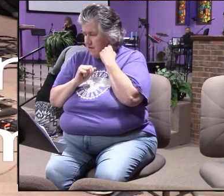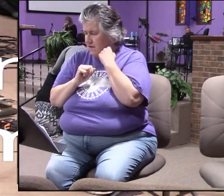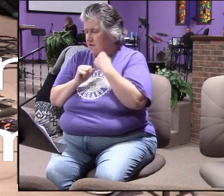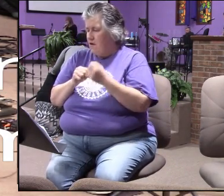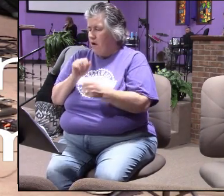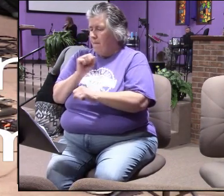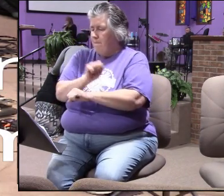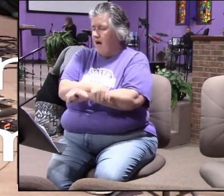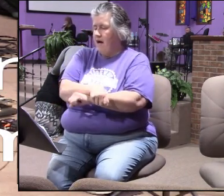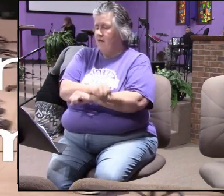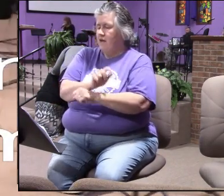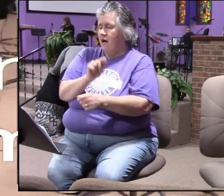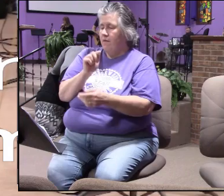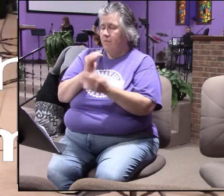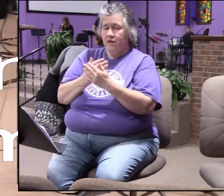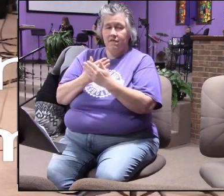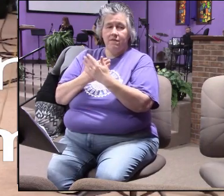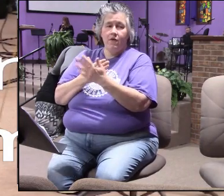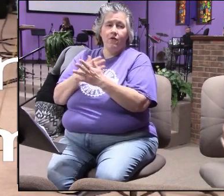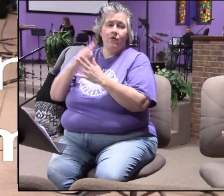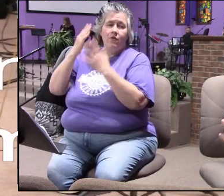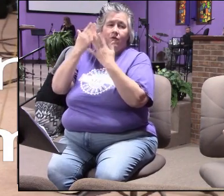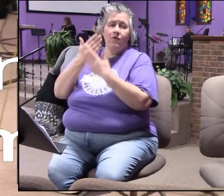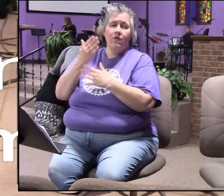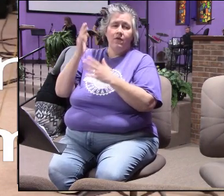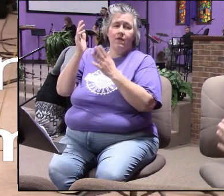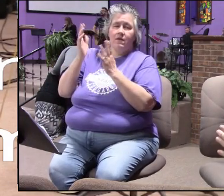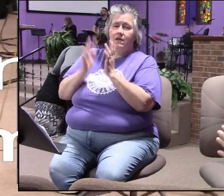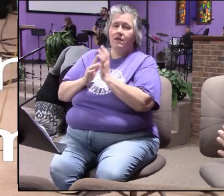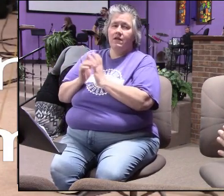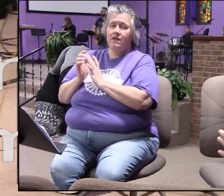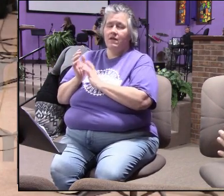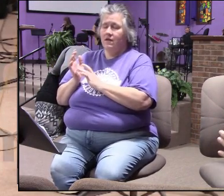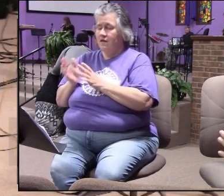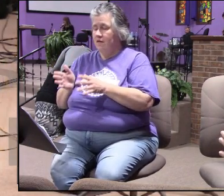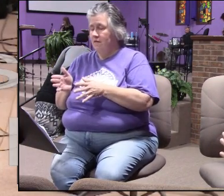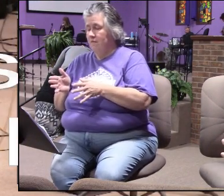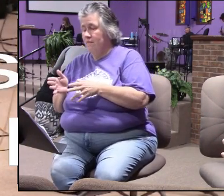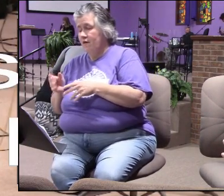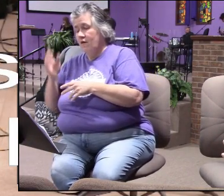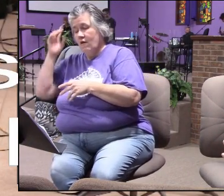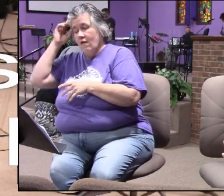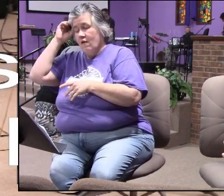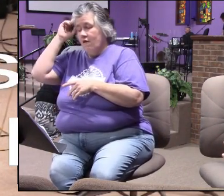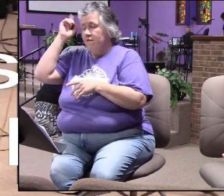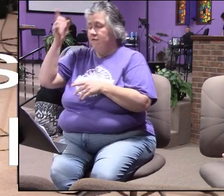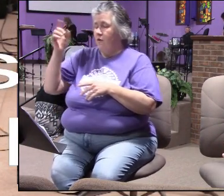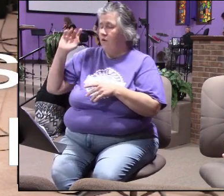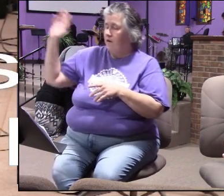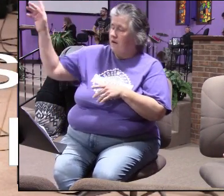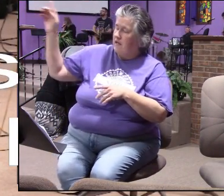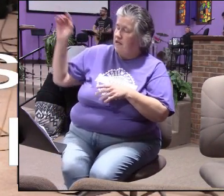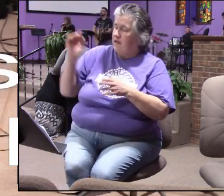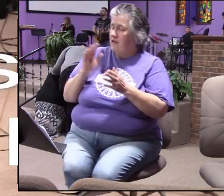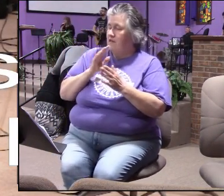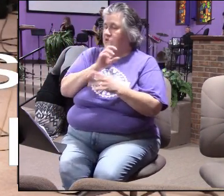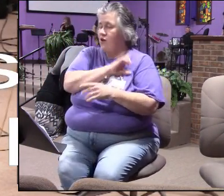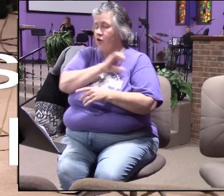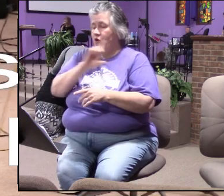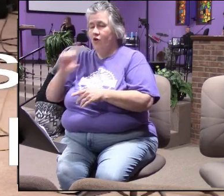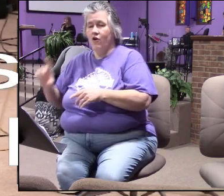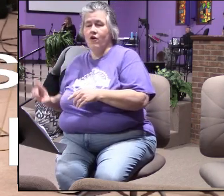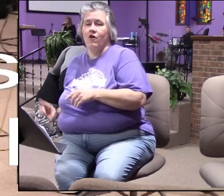hallelujah down before him for he is